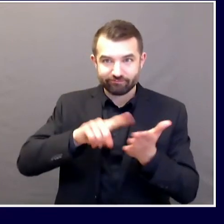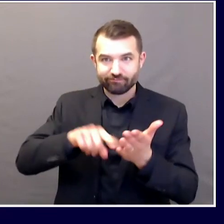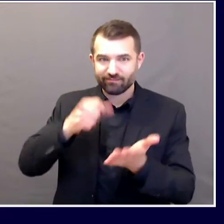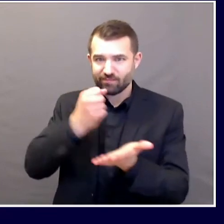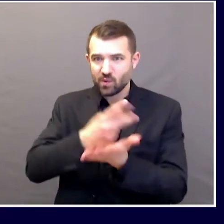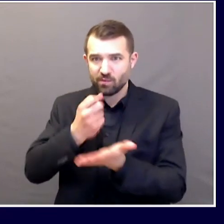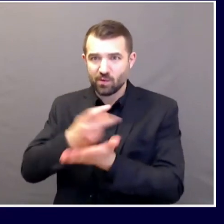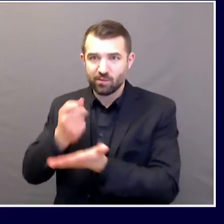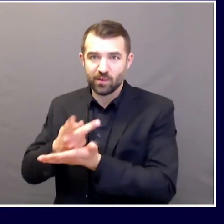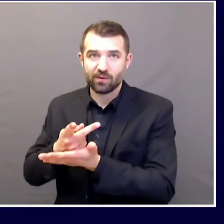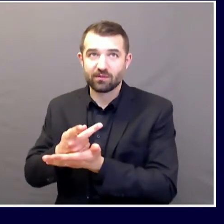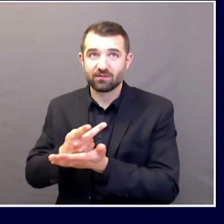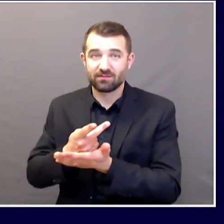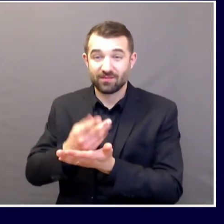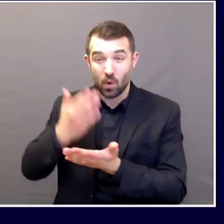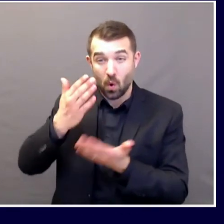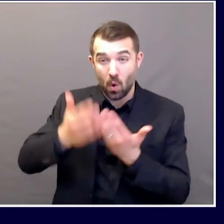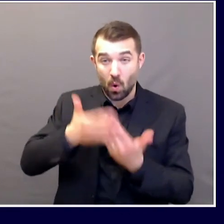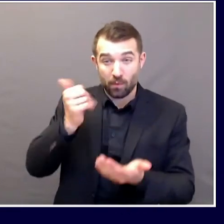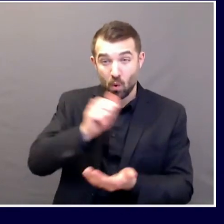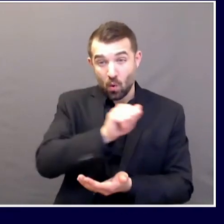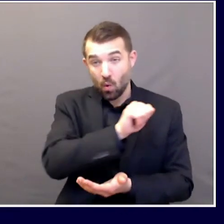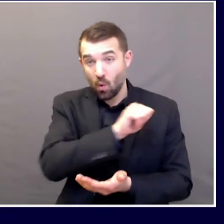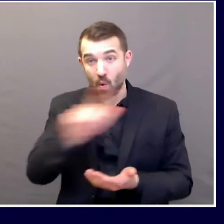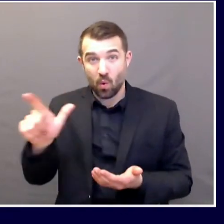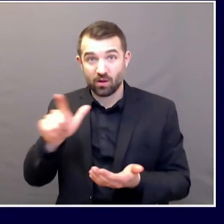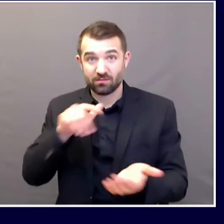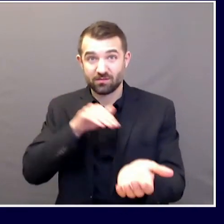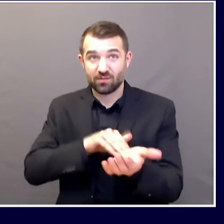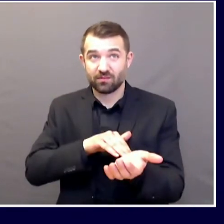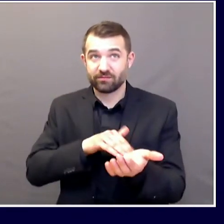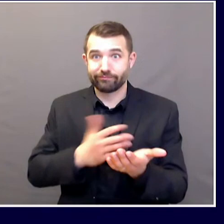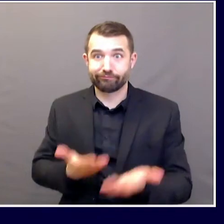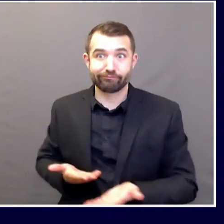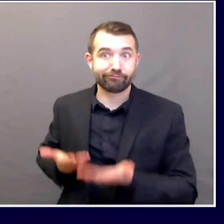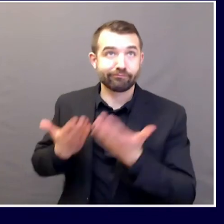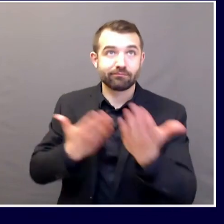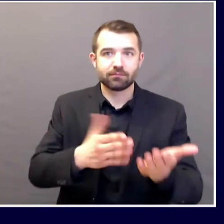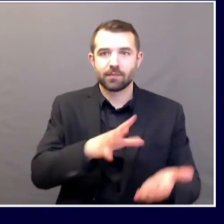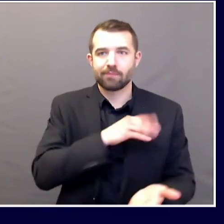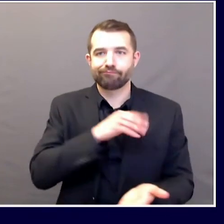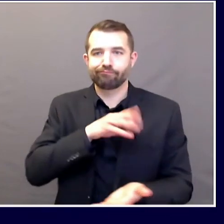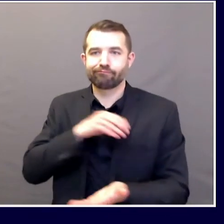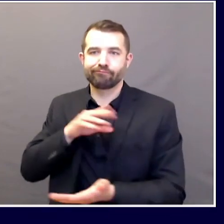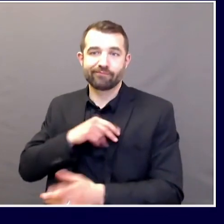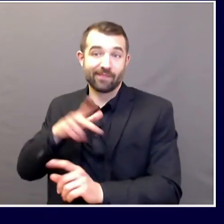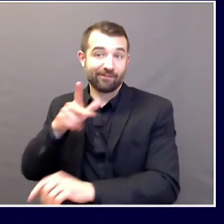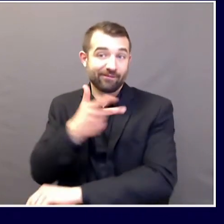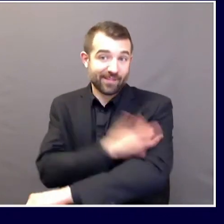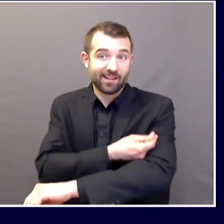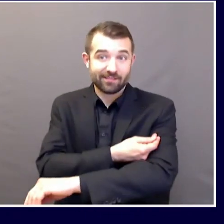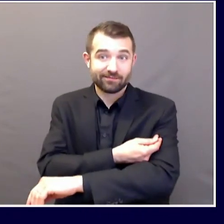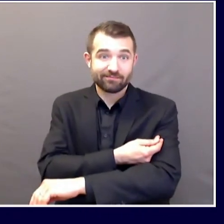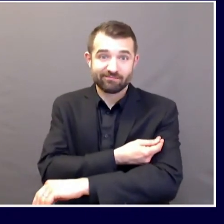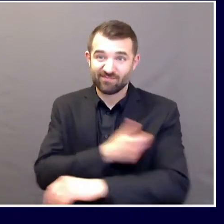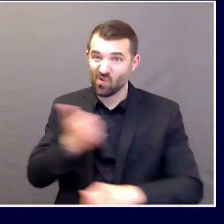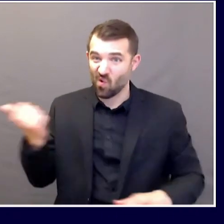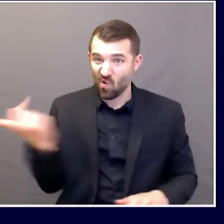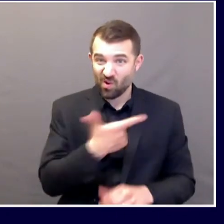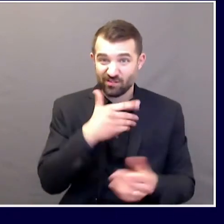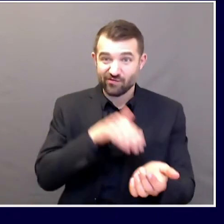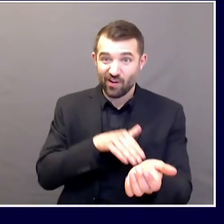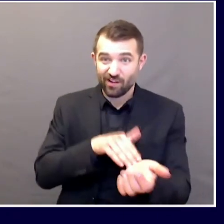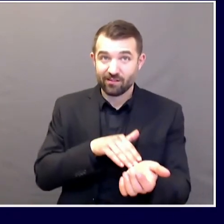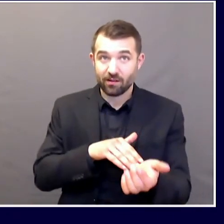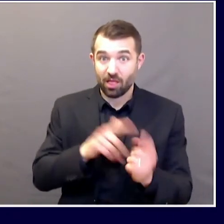the vaccine get the vaccine. When your turn is up, when your age is eligible, I urge every single person in Maine to do